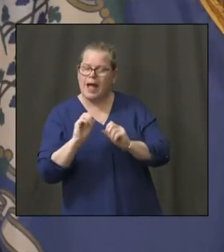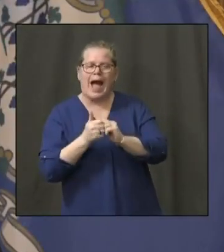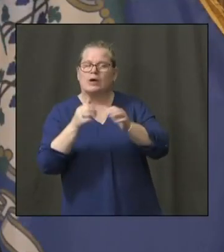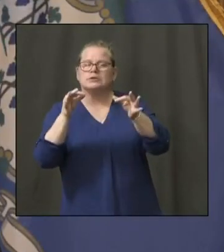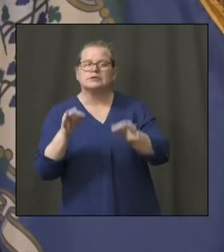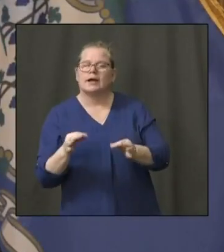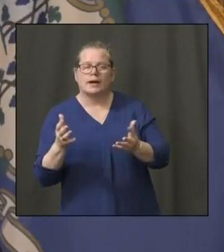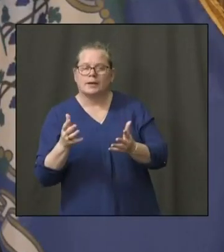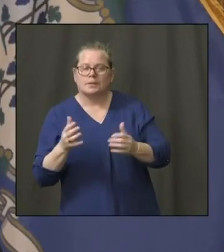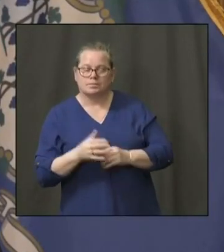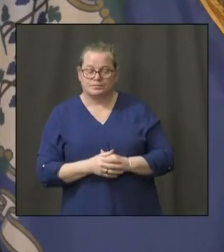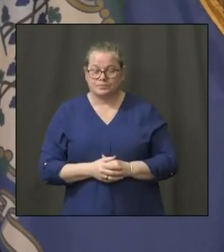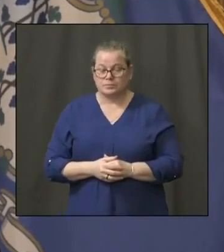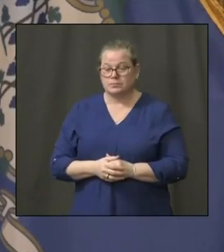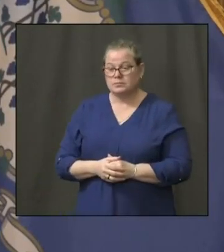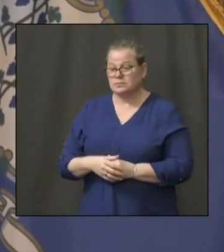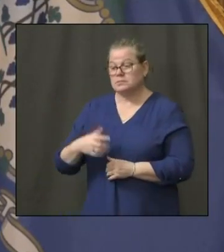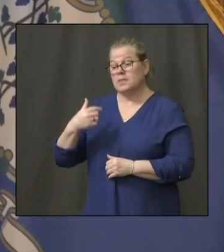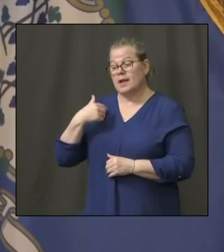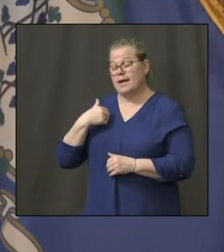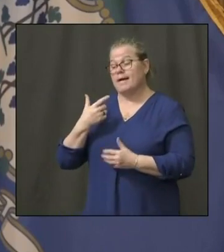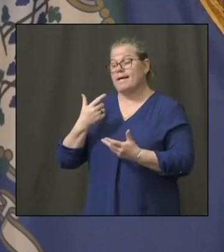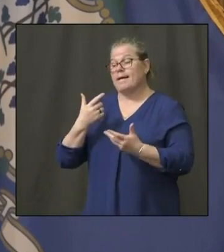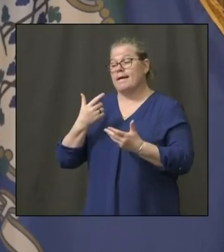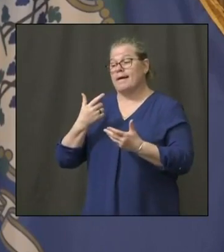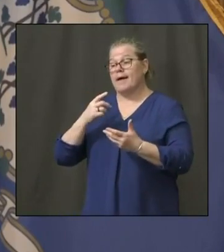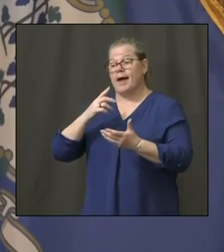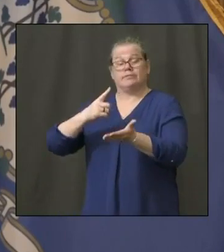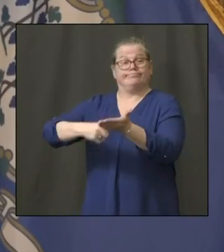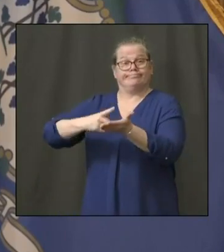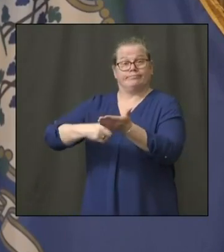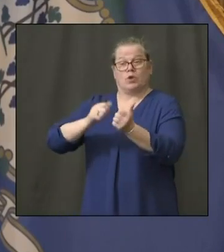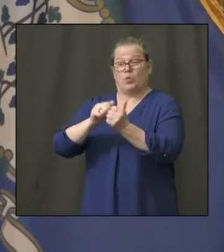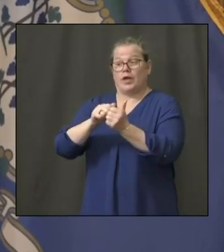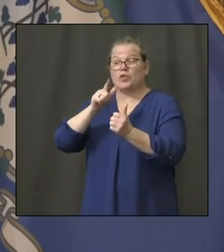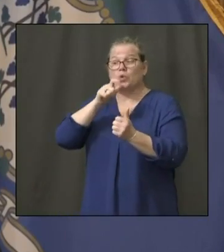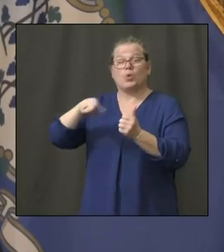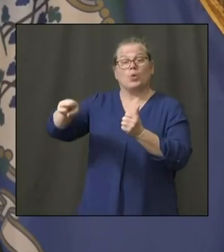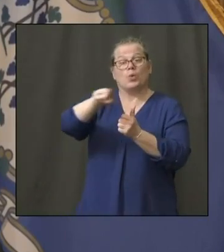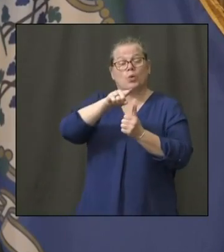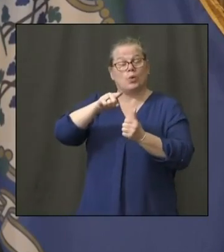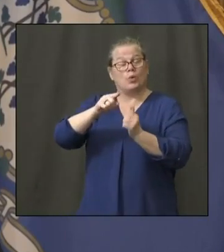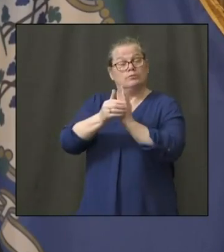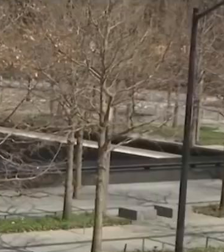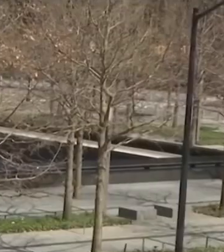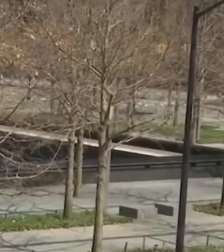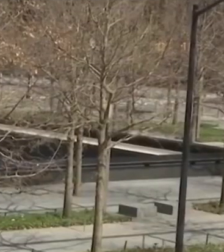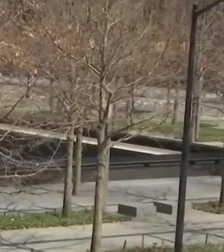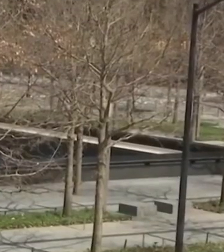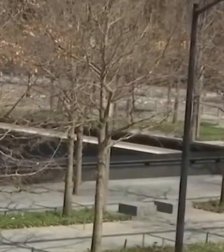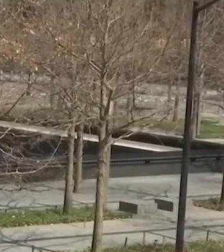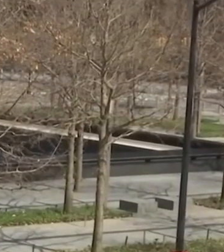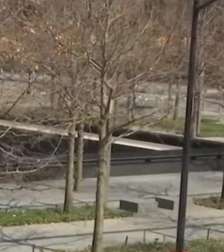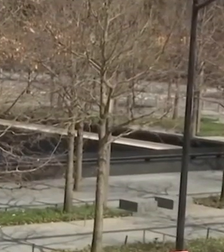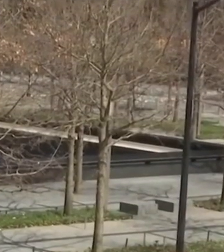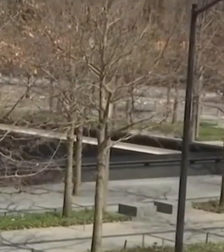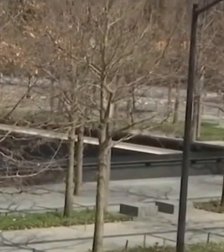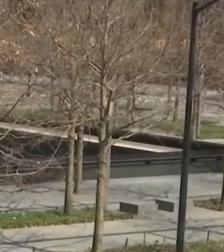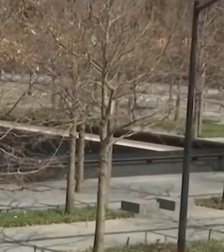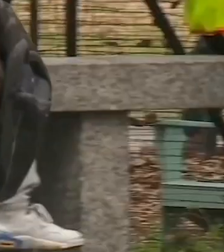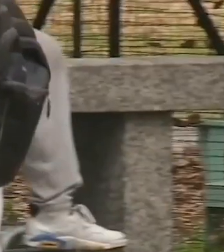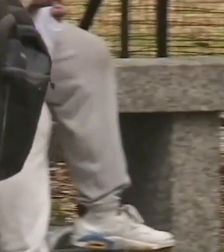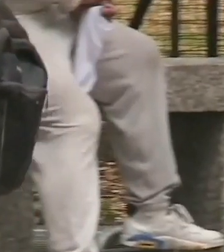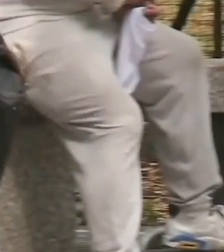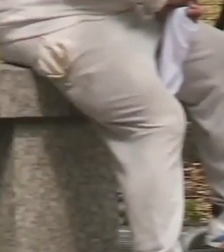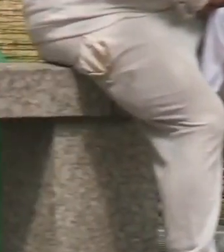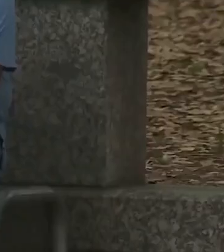and I ask them to speak out and ask them to give us their best advice. Deciding when things will return to normal is a very